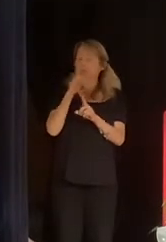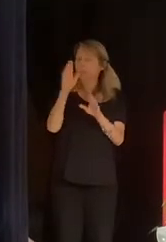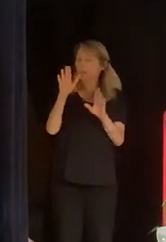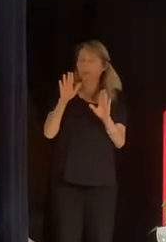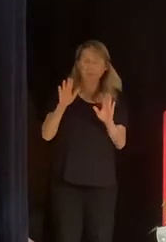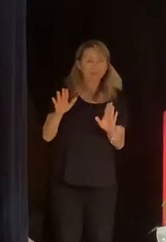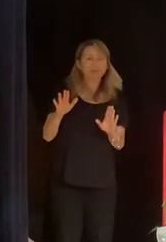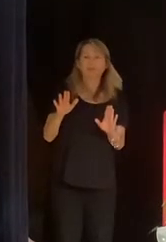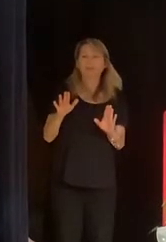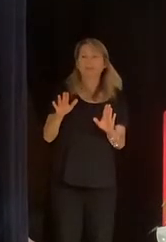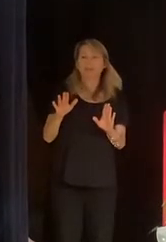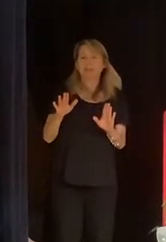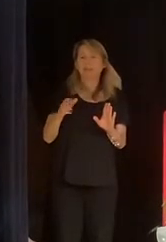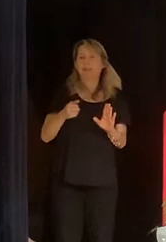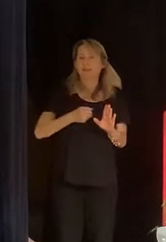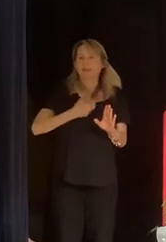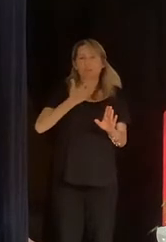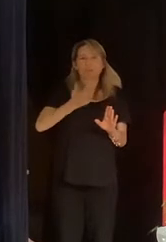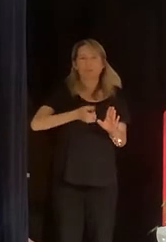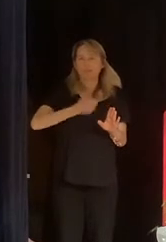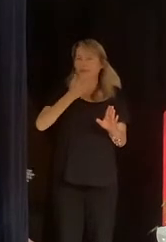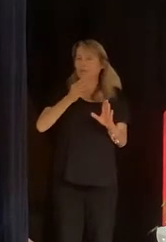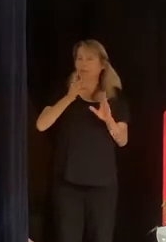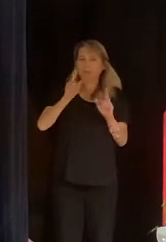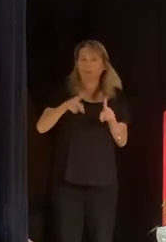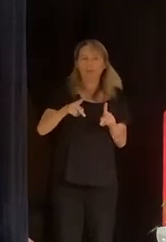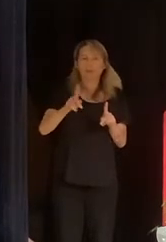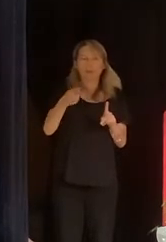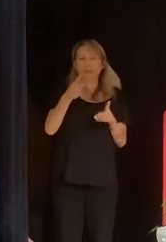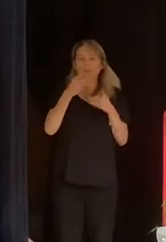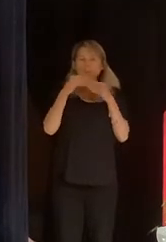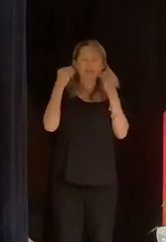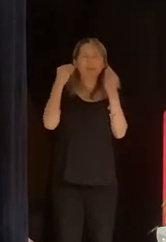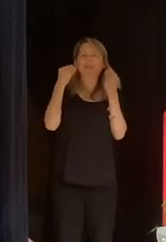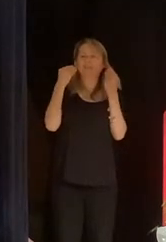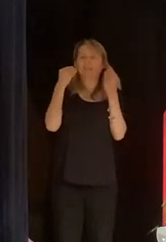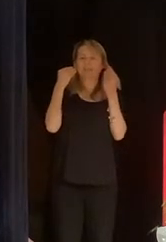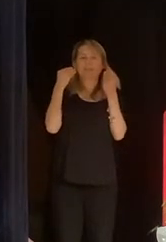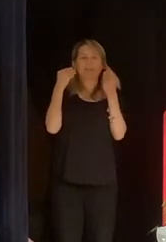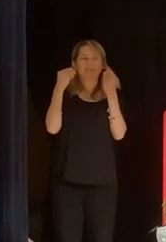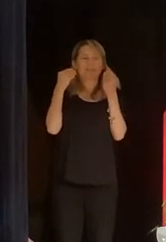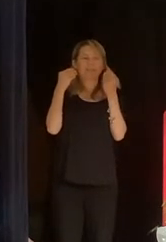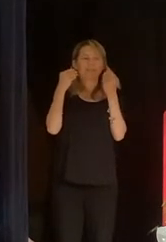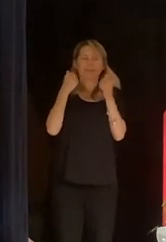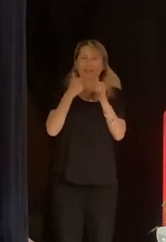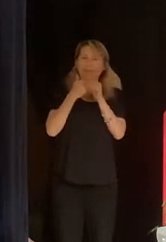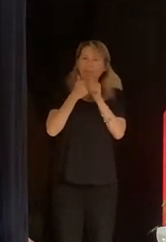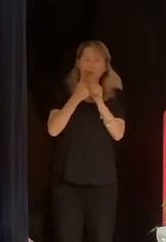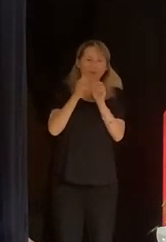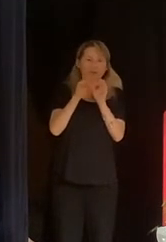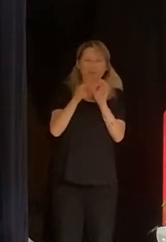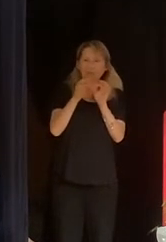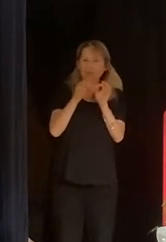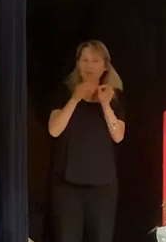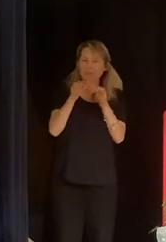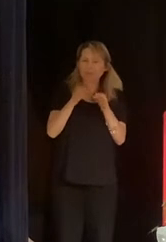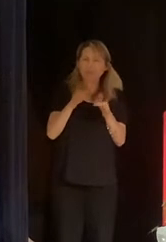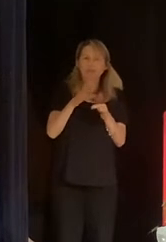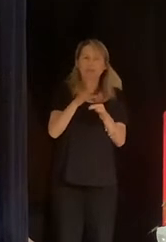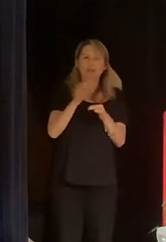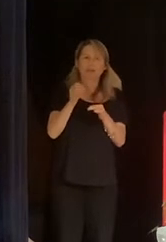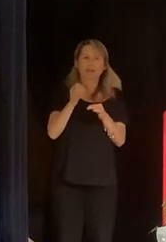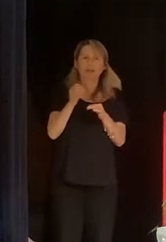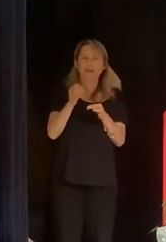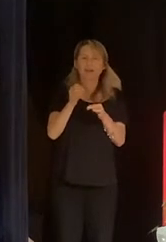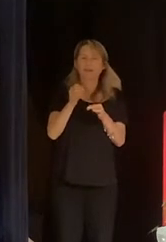a very expressive student, and he always brings a smile to every class. He follows simple instructions well, and he